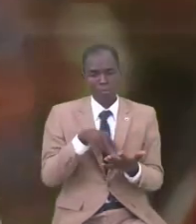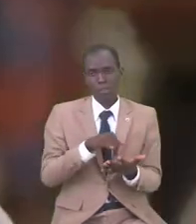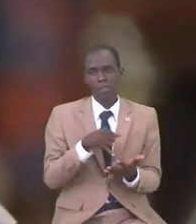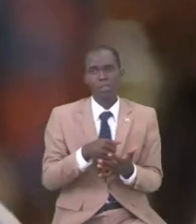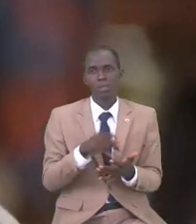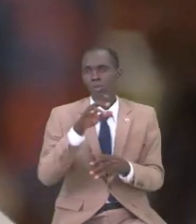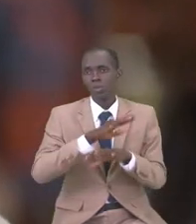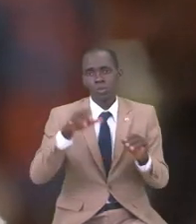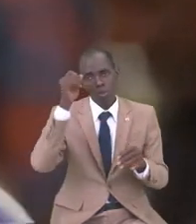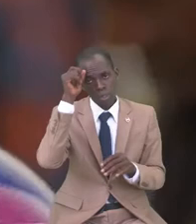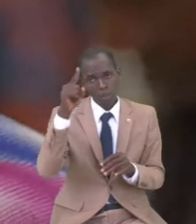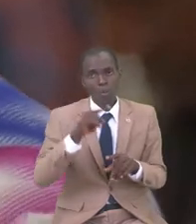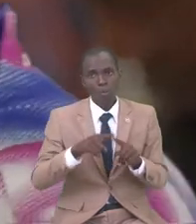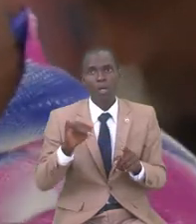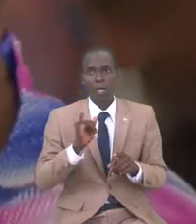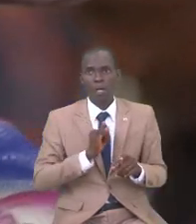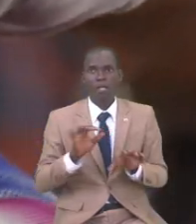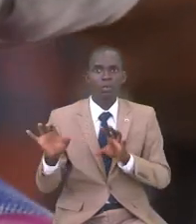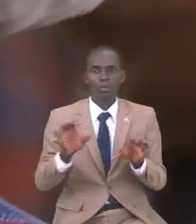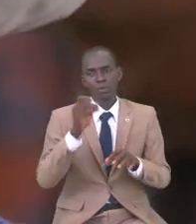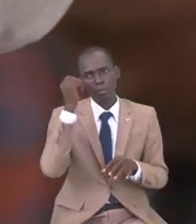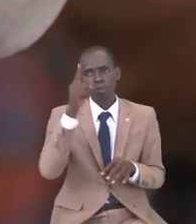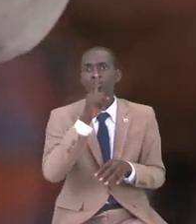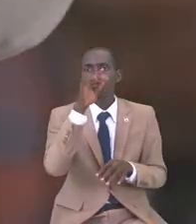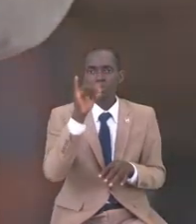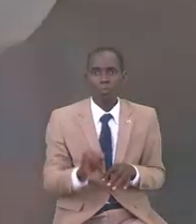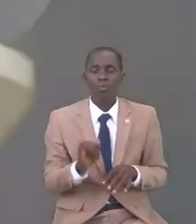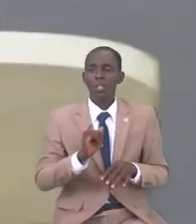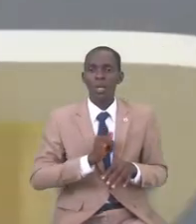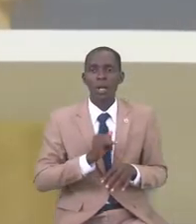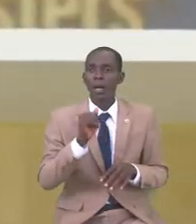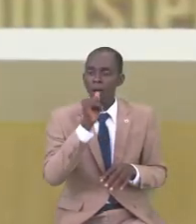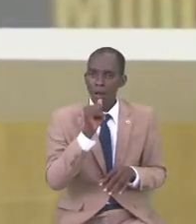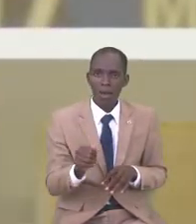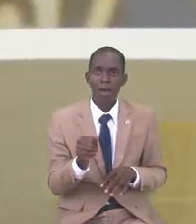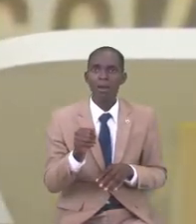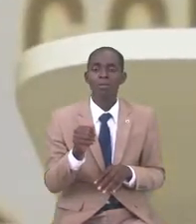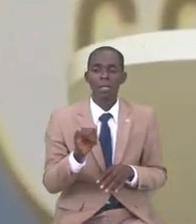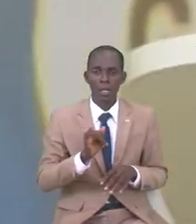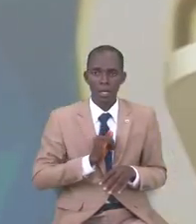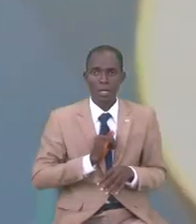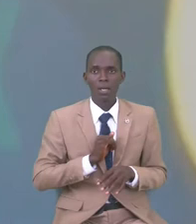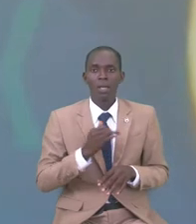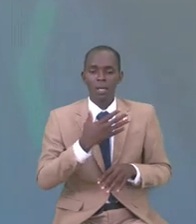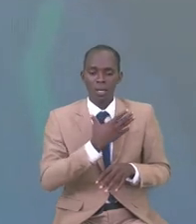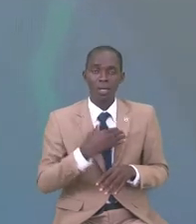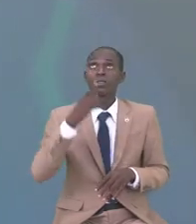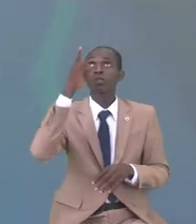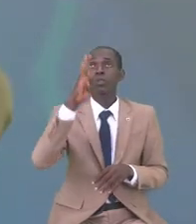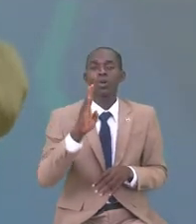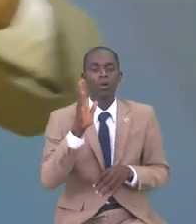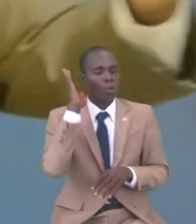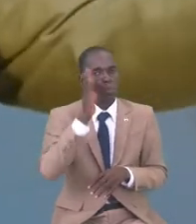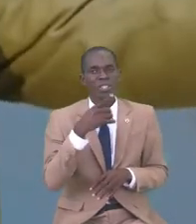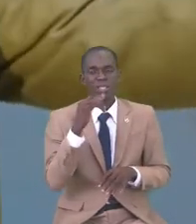understand the word of God. I do. In fact, I and God now will say the same thing. And I